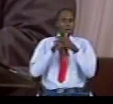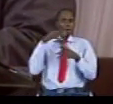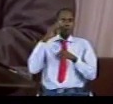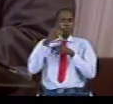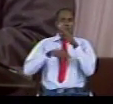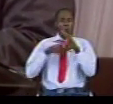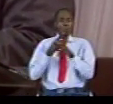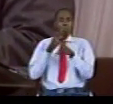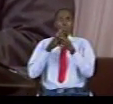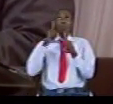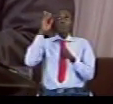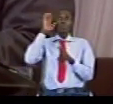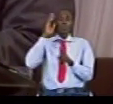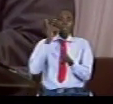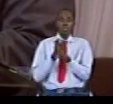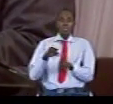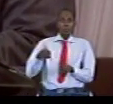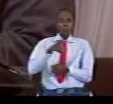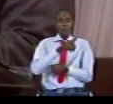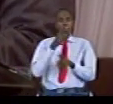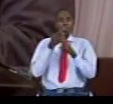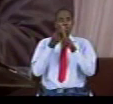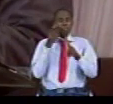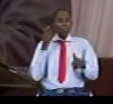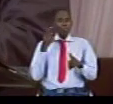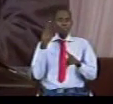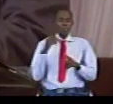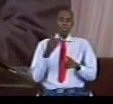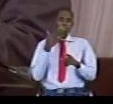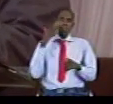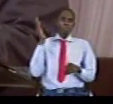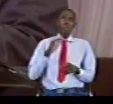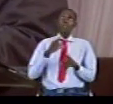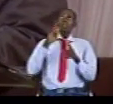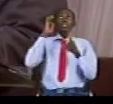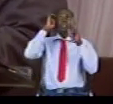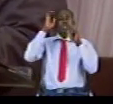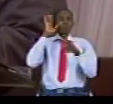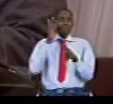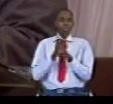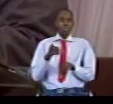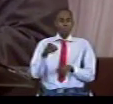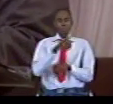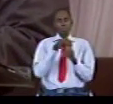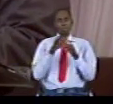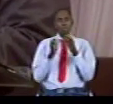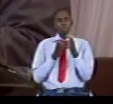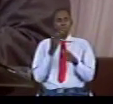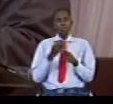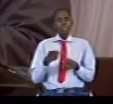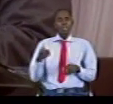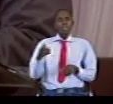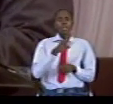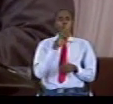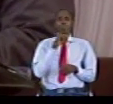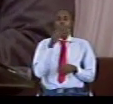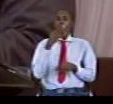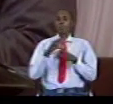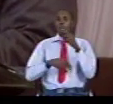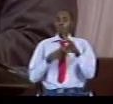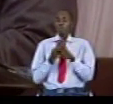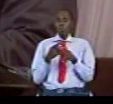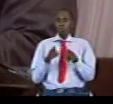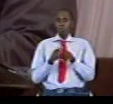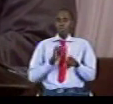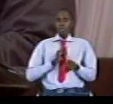that thou shouldest keep them from the evil. He will keep you. They are not of the world, even as I am not of the